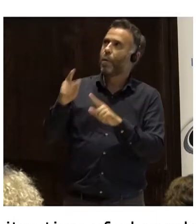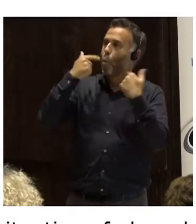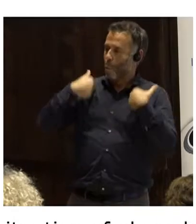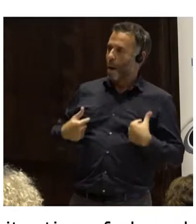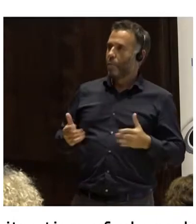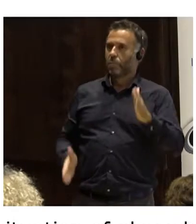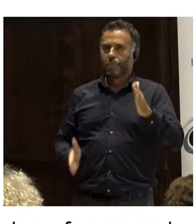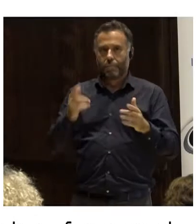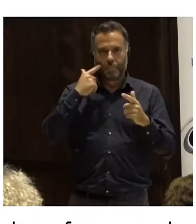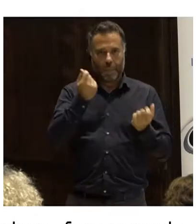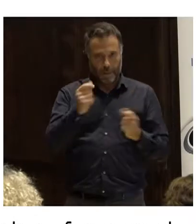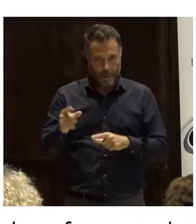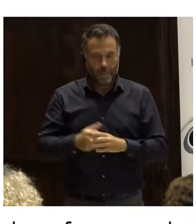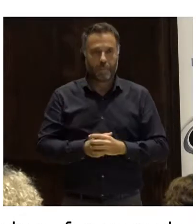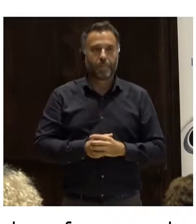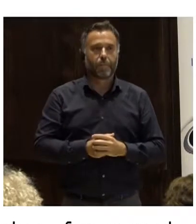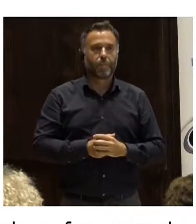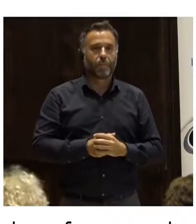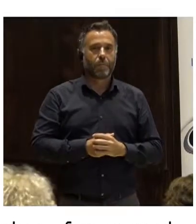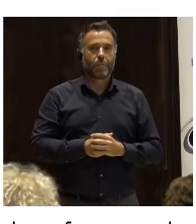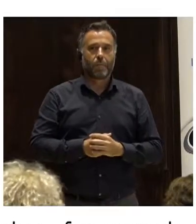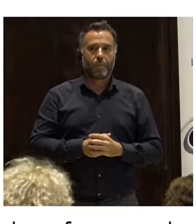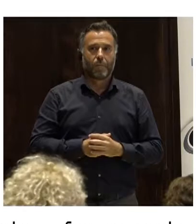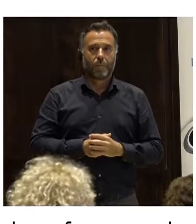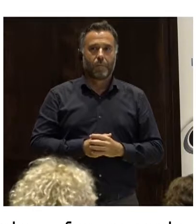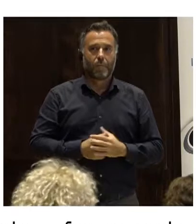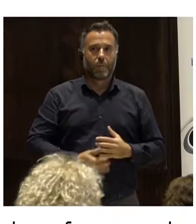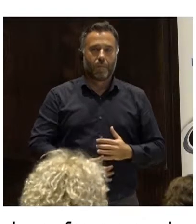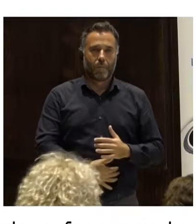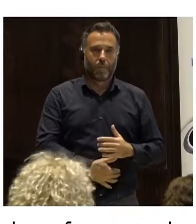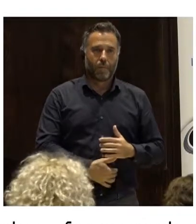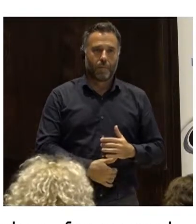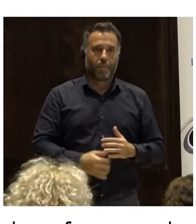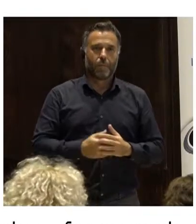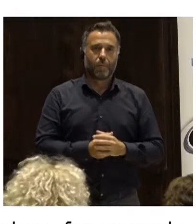I think that it could be that the human